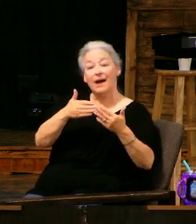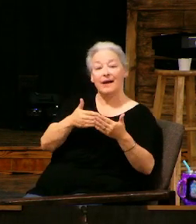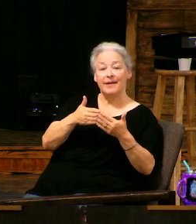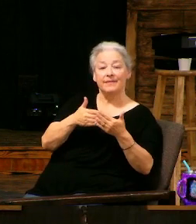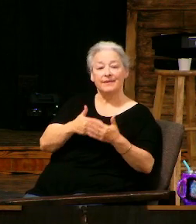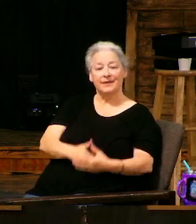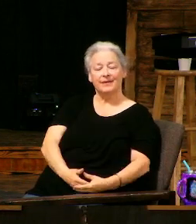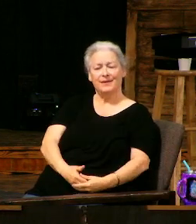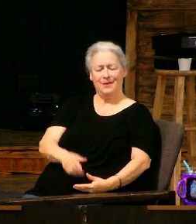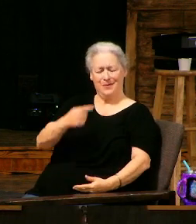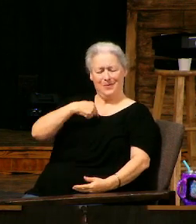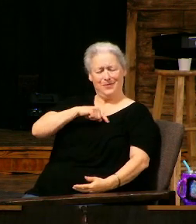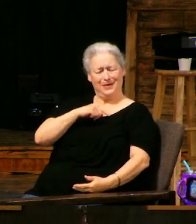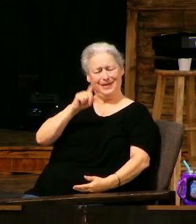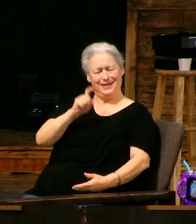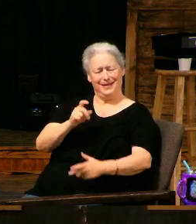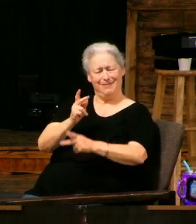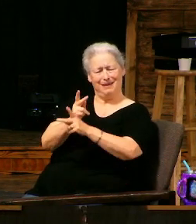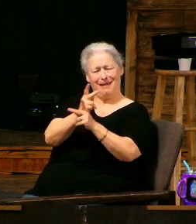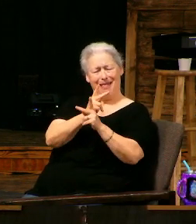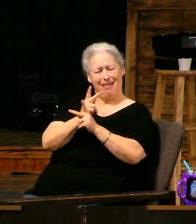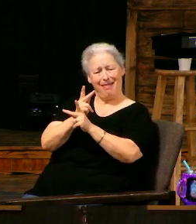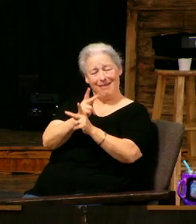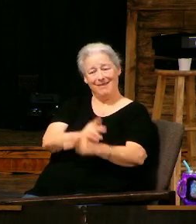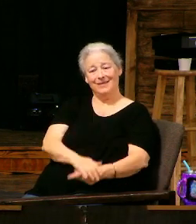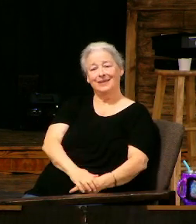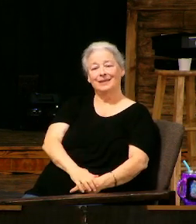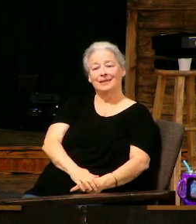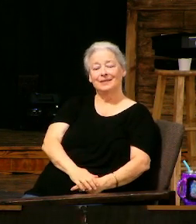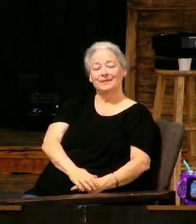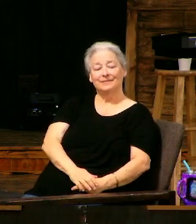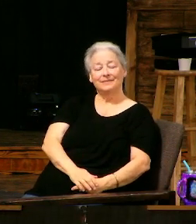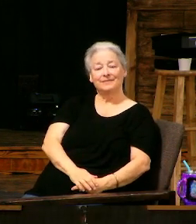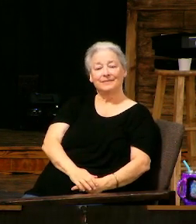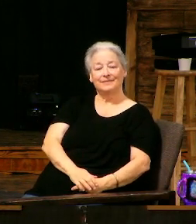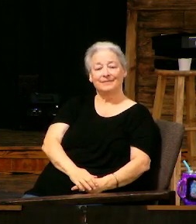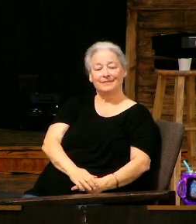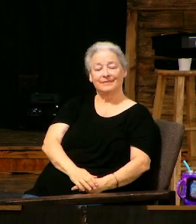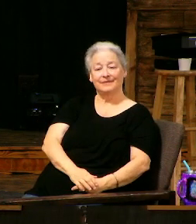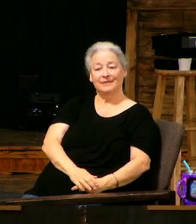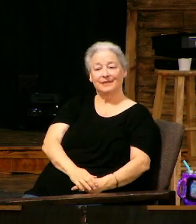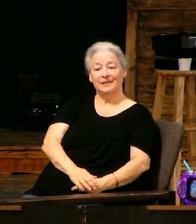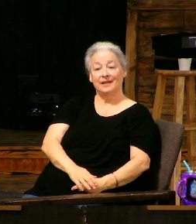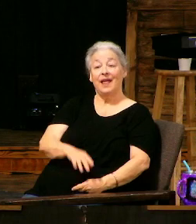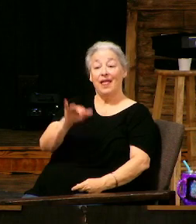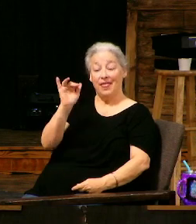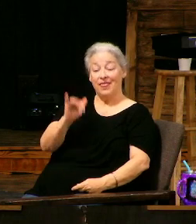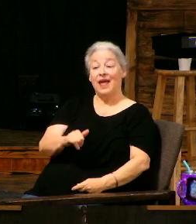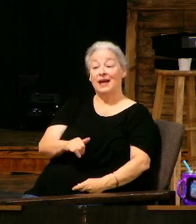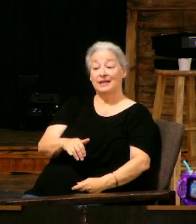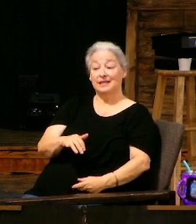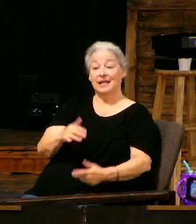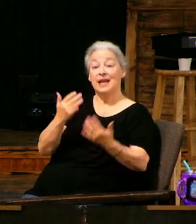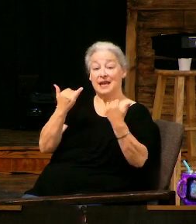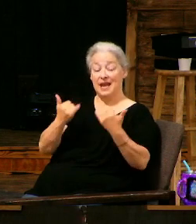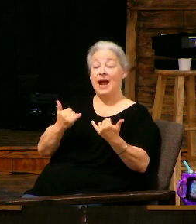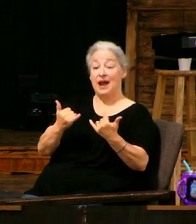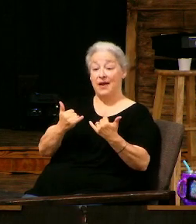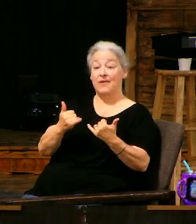that. If you don't think that, I mean, that wasn't just then, that's now.